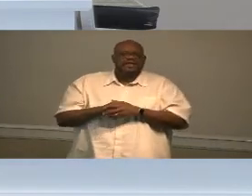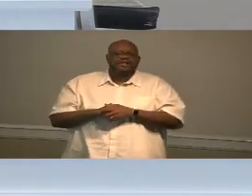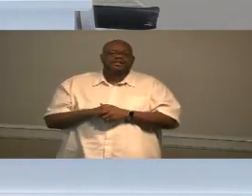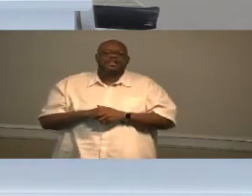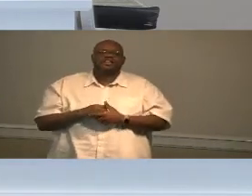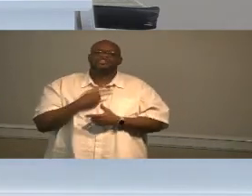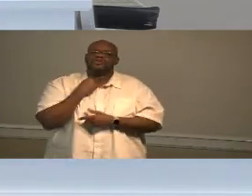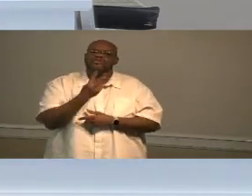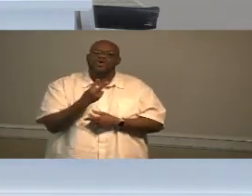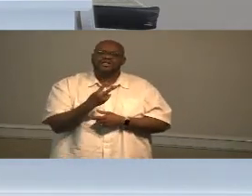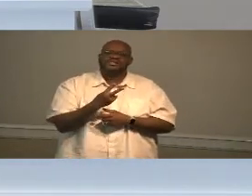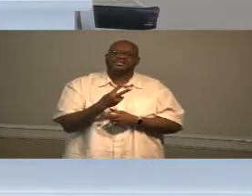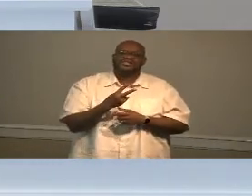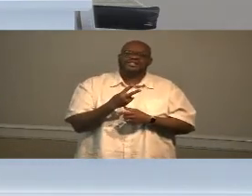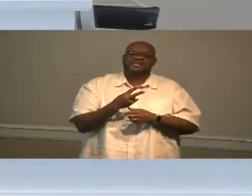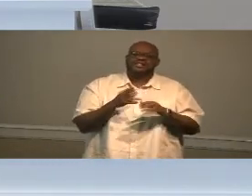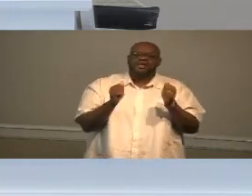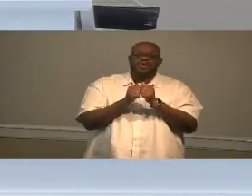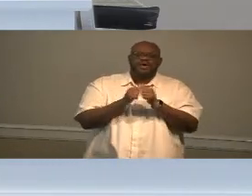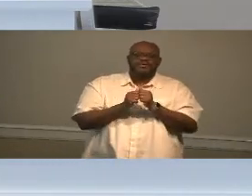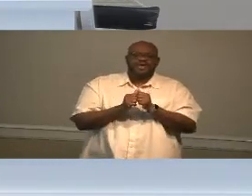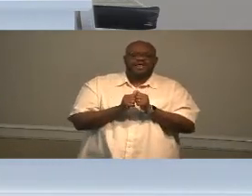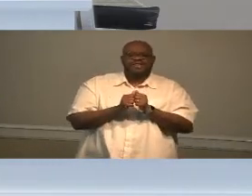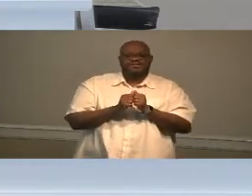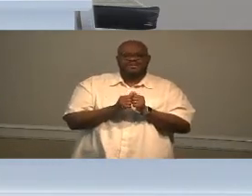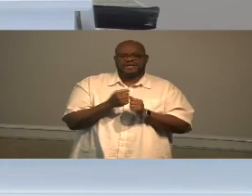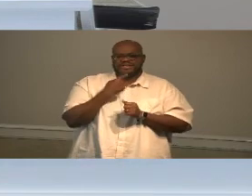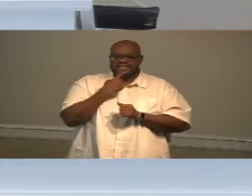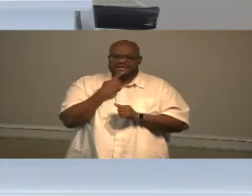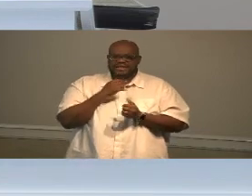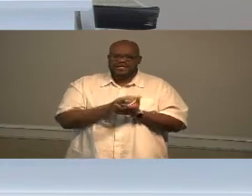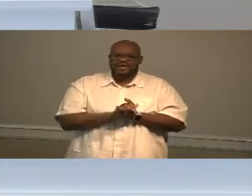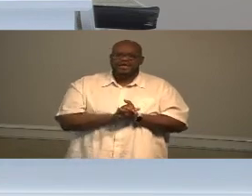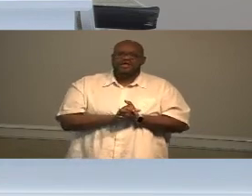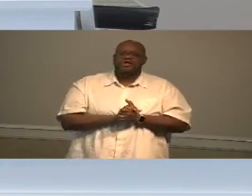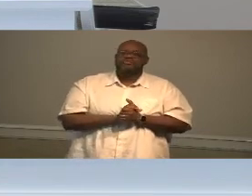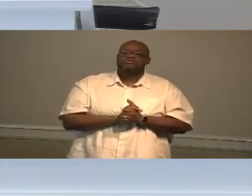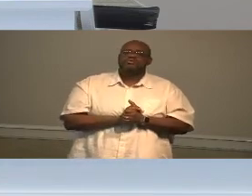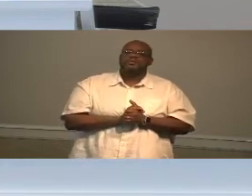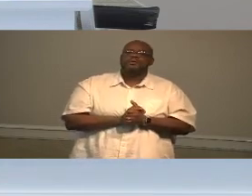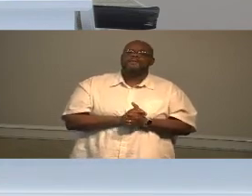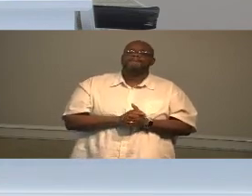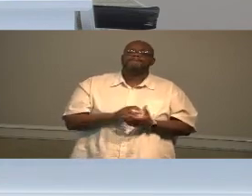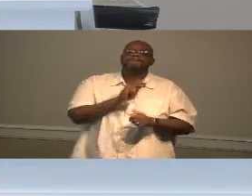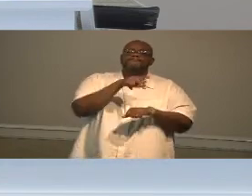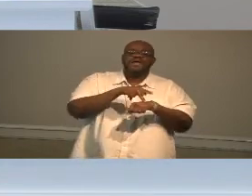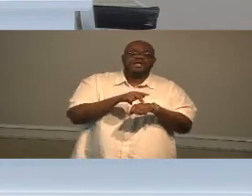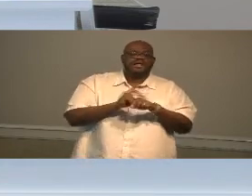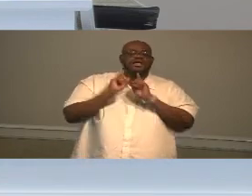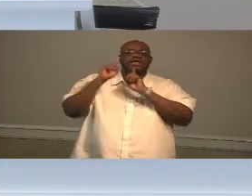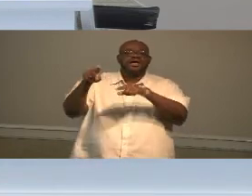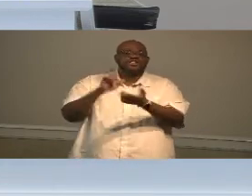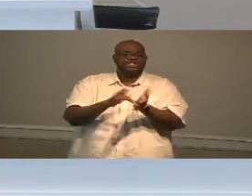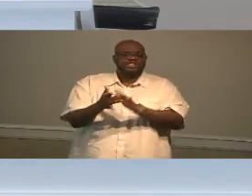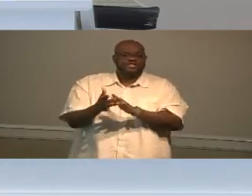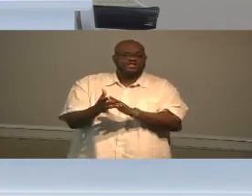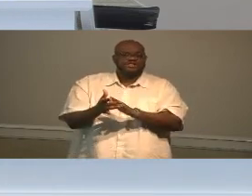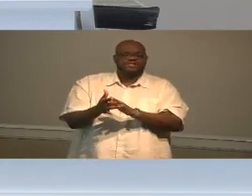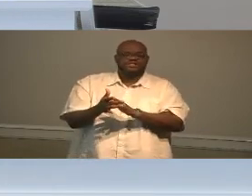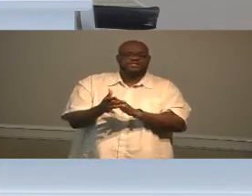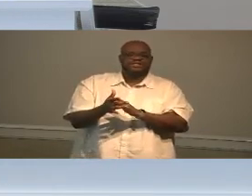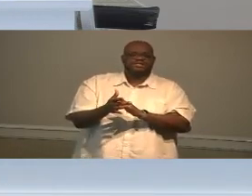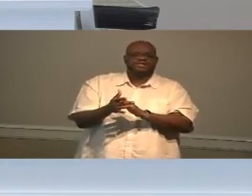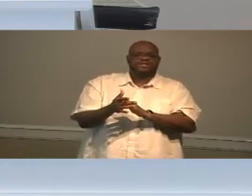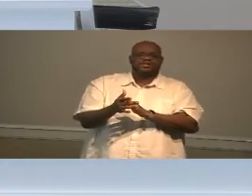behind this command. And that voice is the voice of Peter, who answered him. And Peter